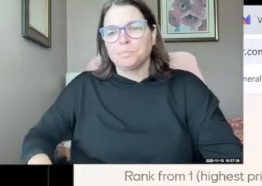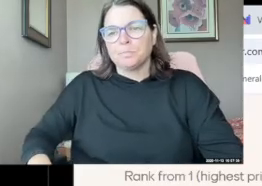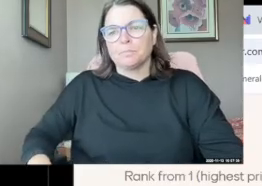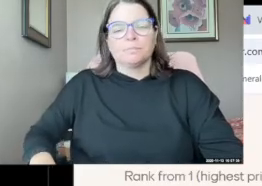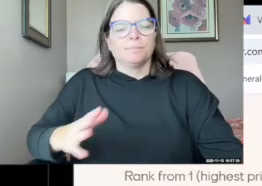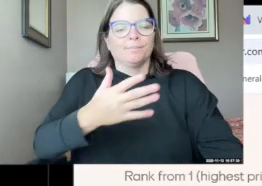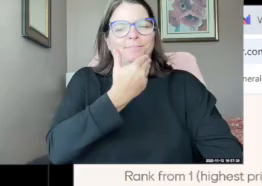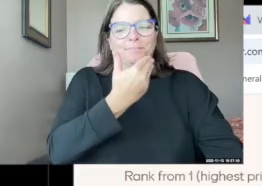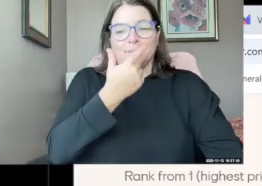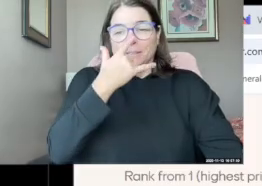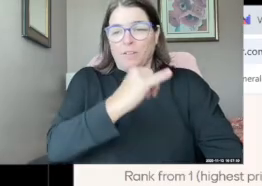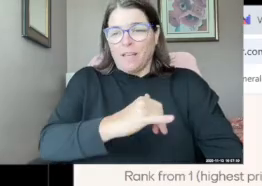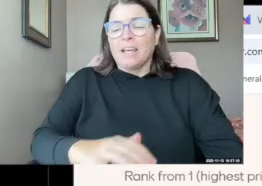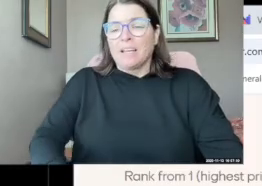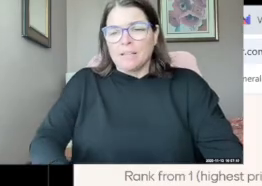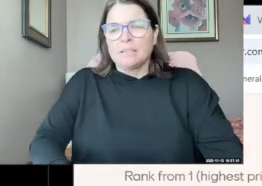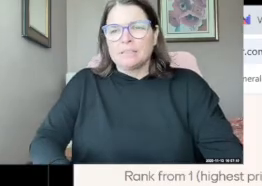to purchase newer ZEVs.